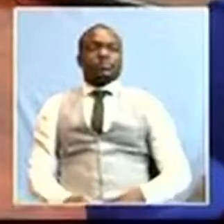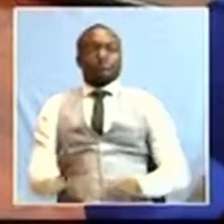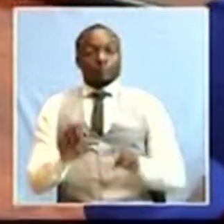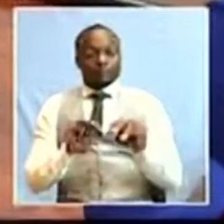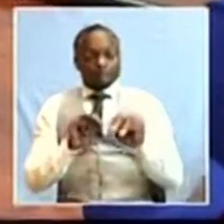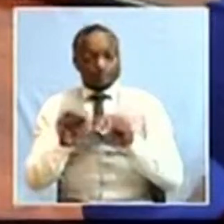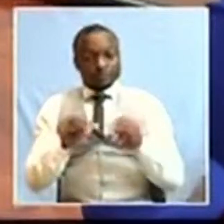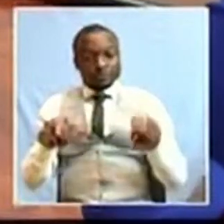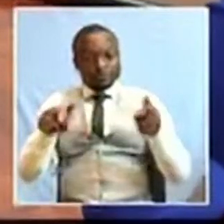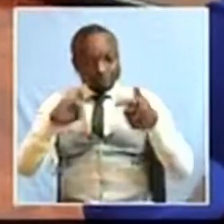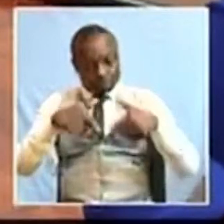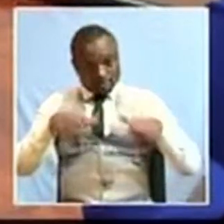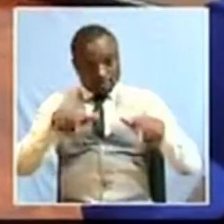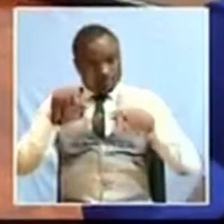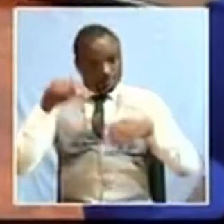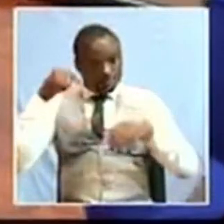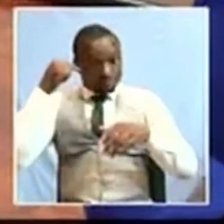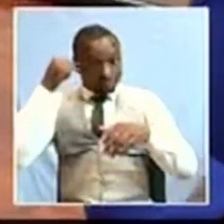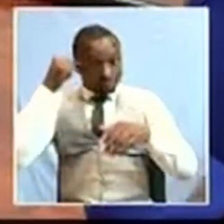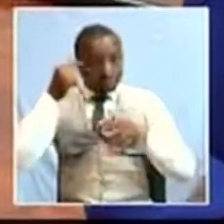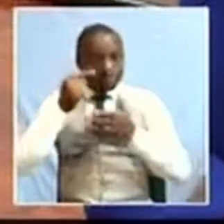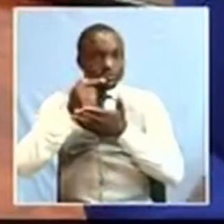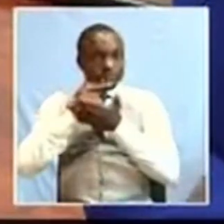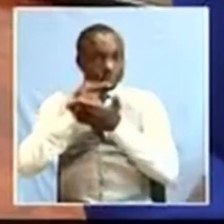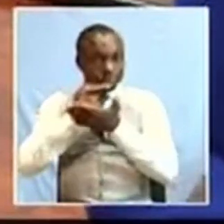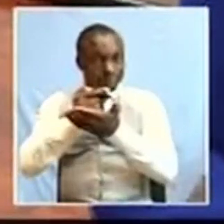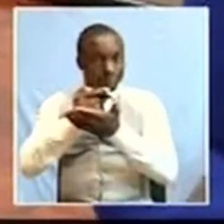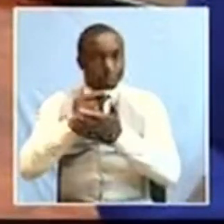Management of Local Government Equalization Fund.